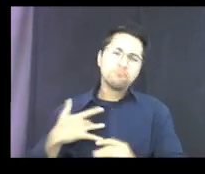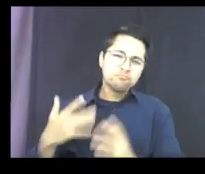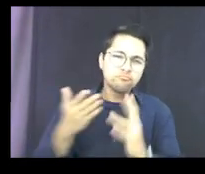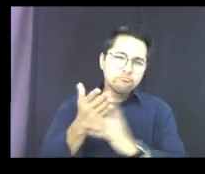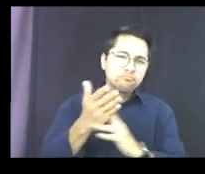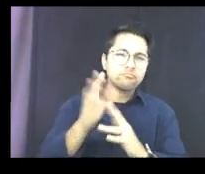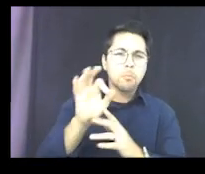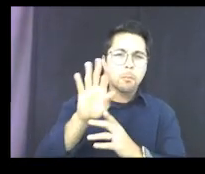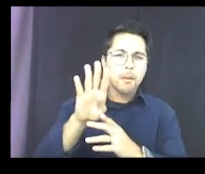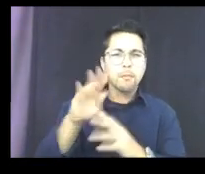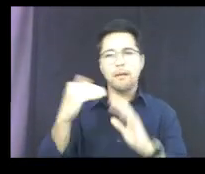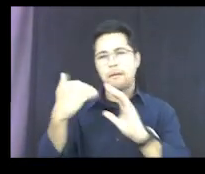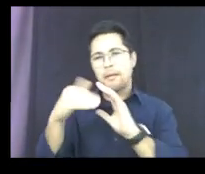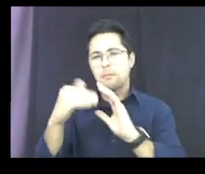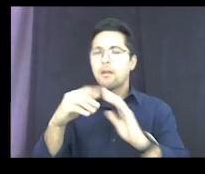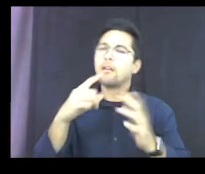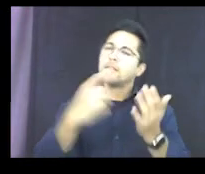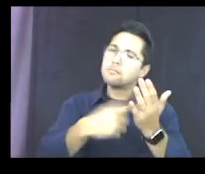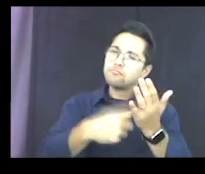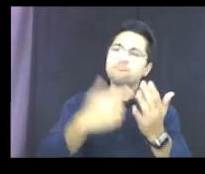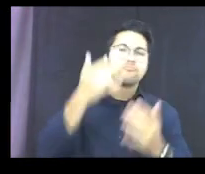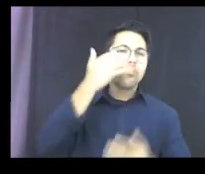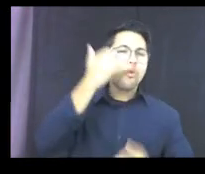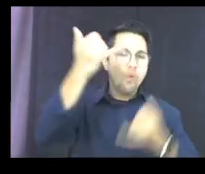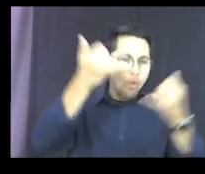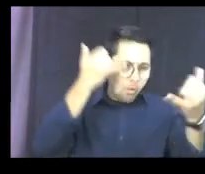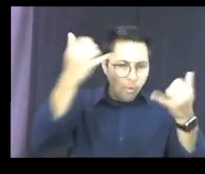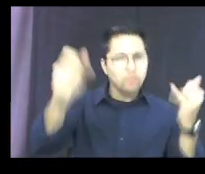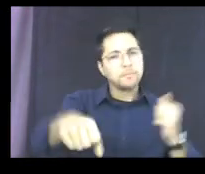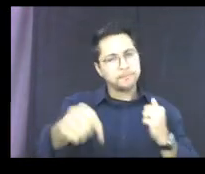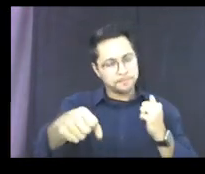and email, sometimes by phone calling.